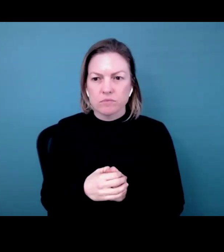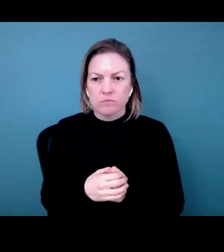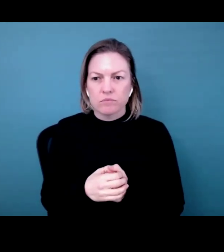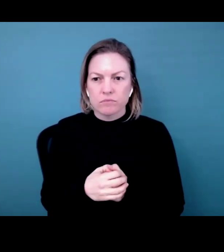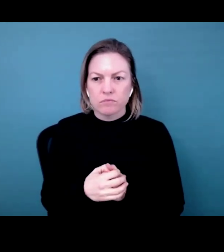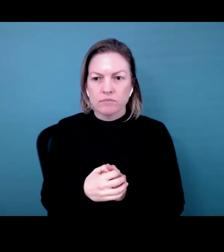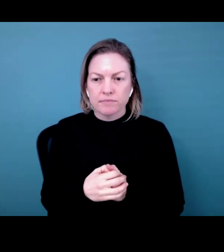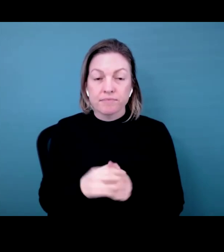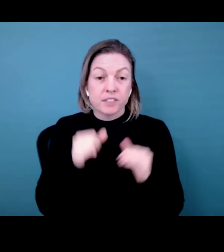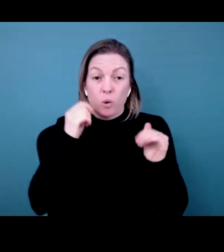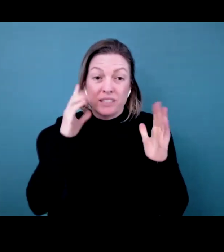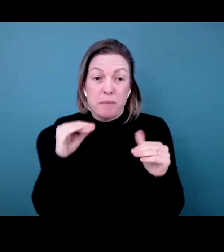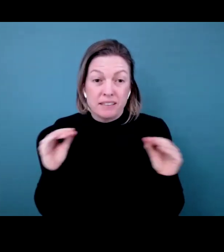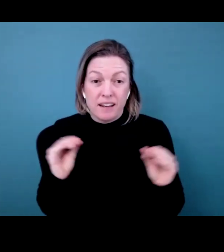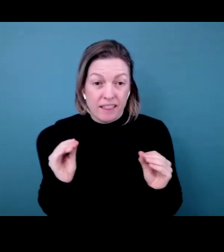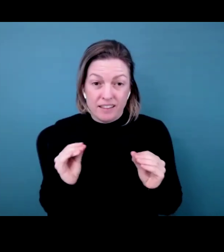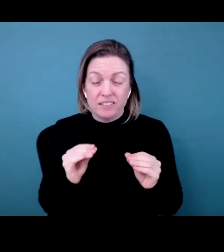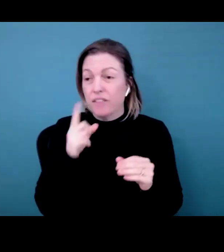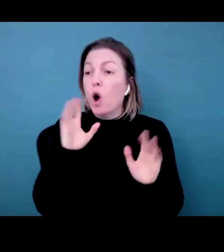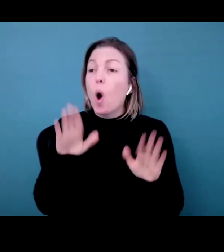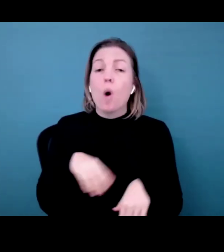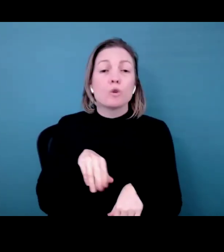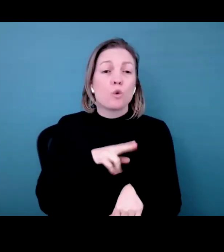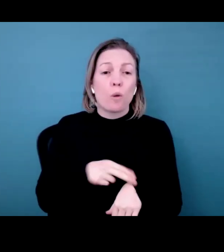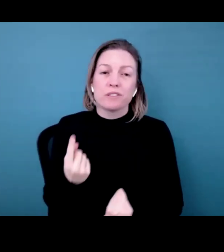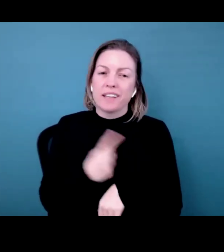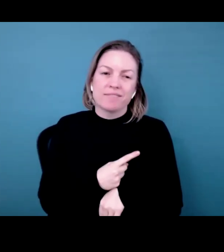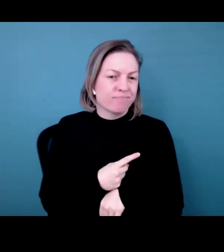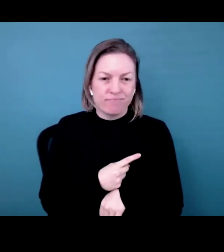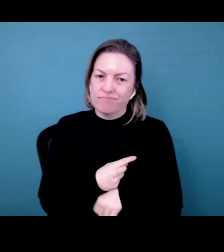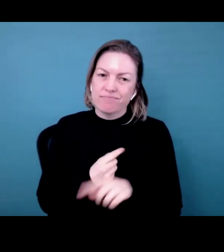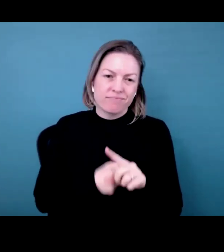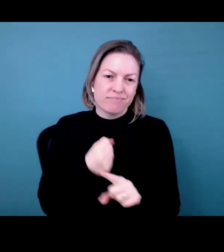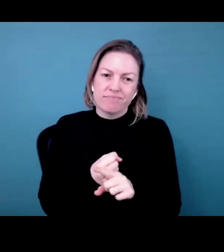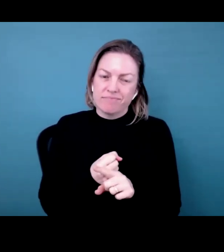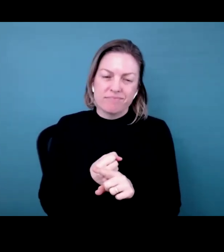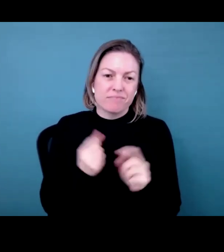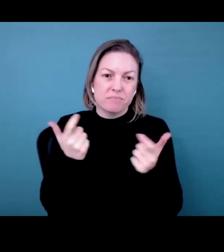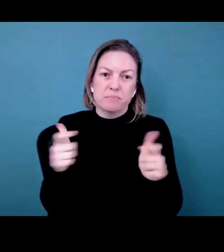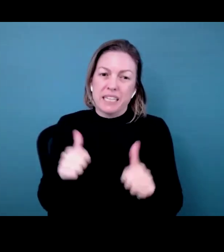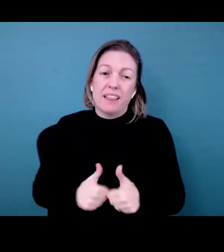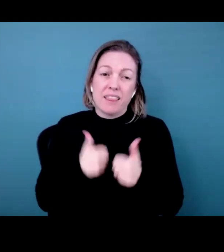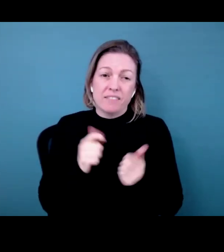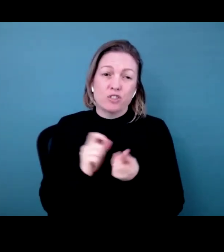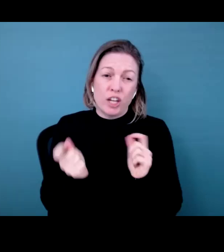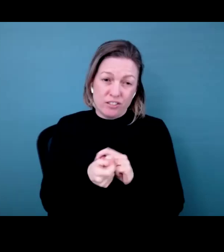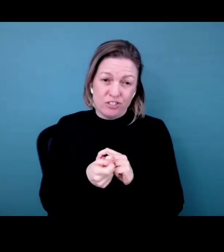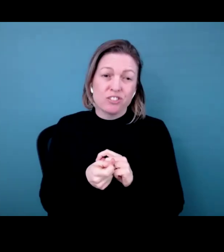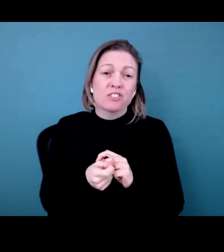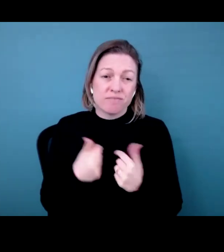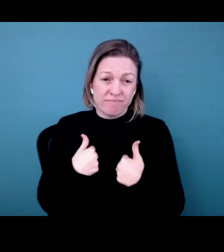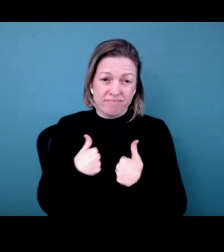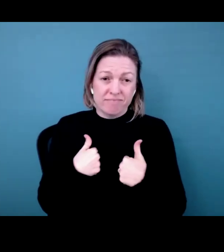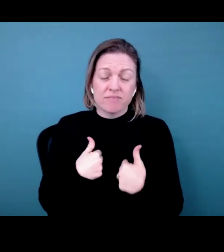again, you don't expect anything. It's going to be a normal day, and it turned out to be another major life change for me as a caregiver. We went to